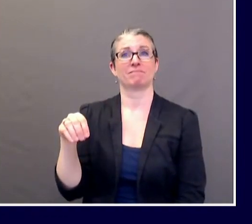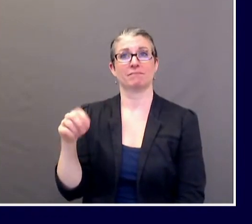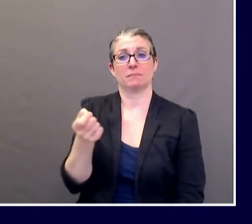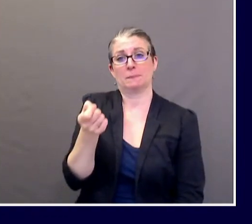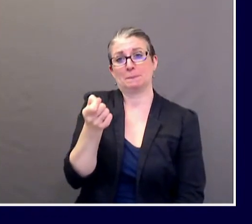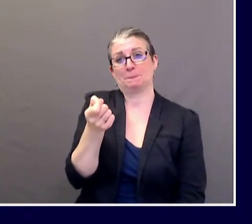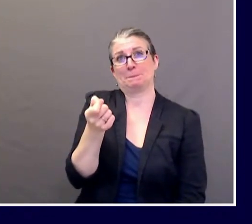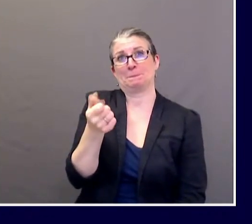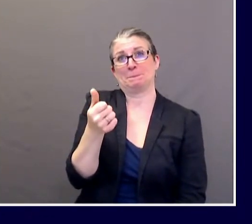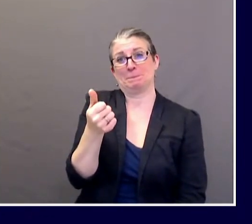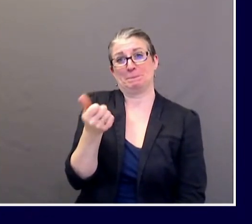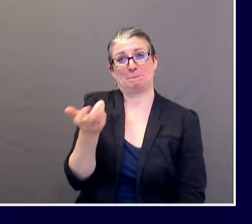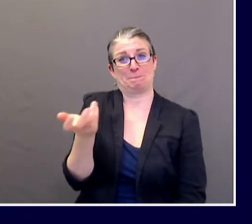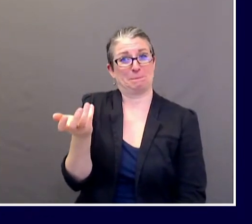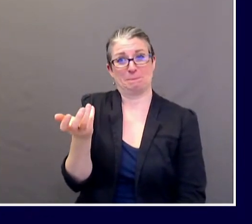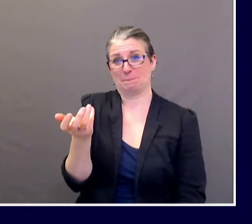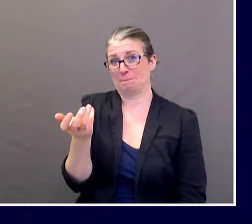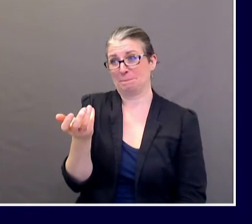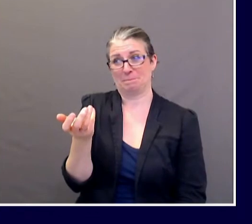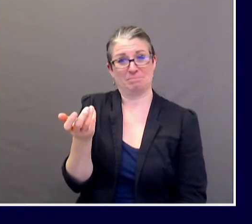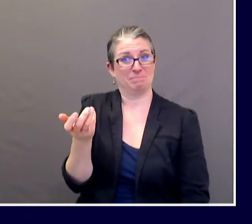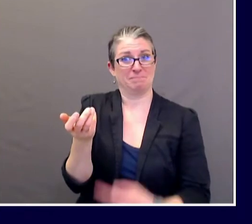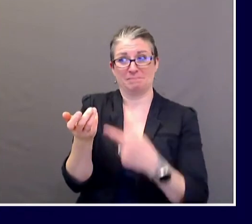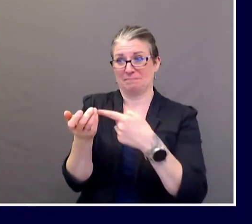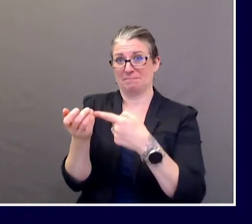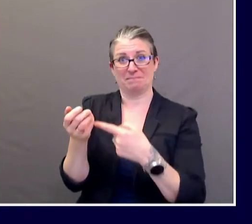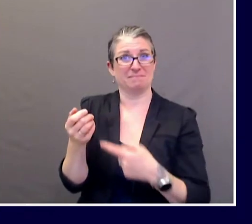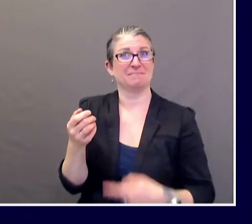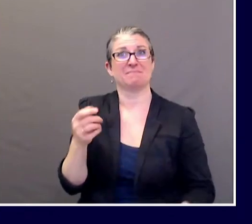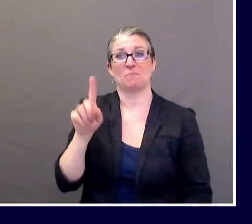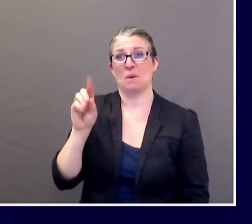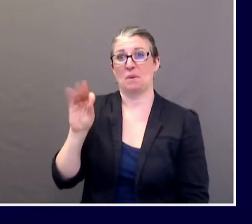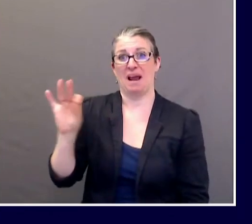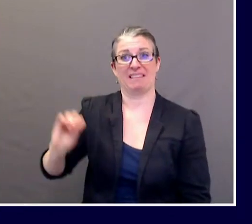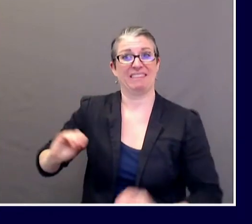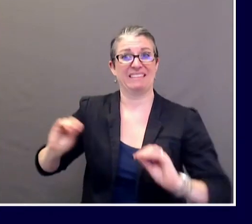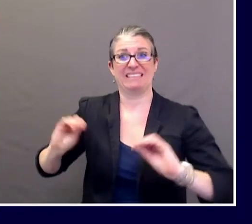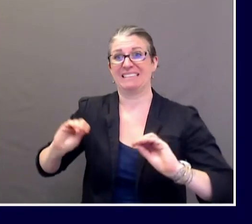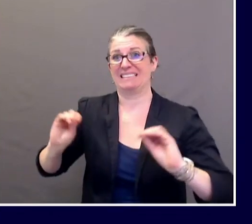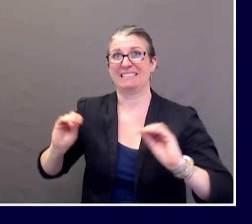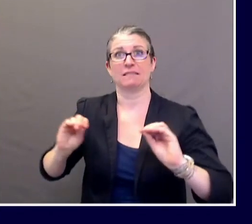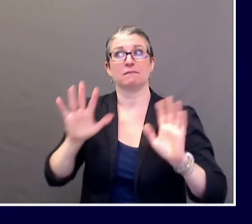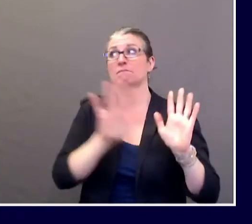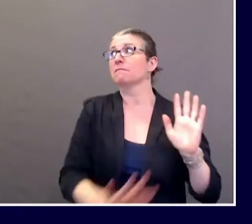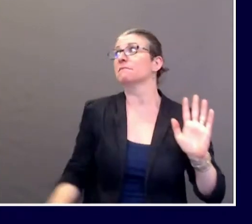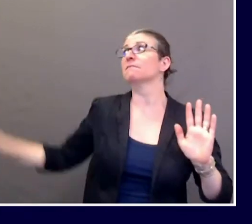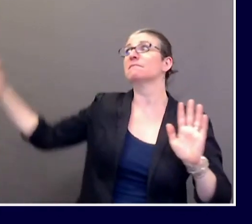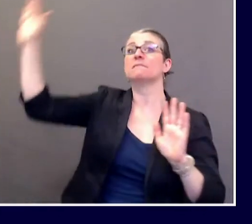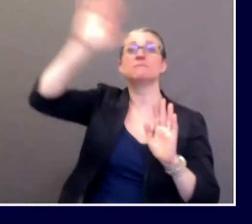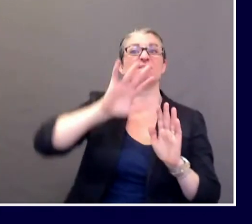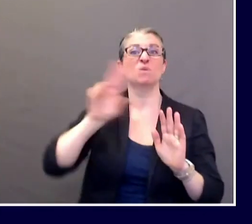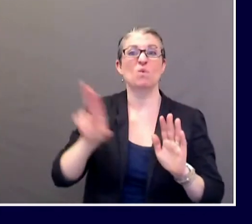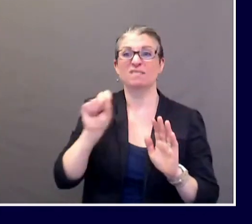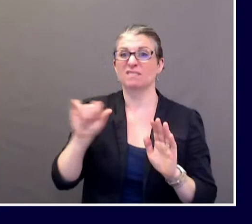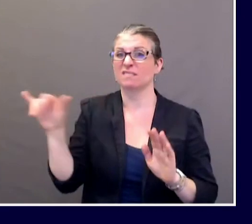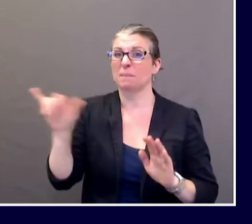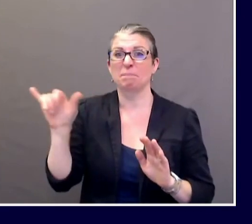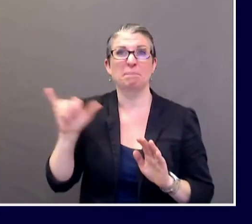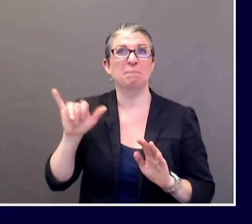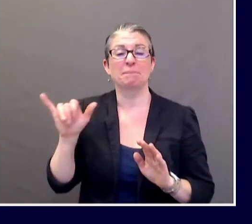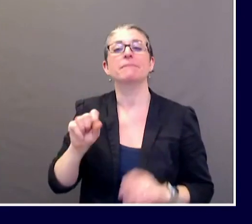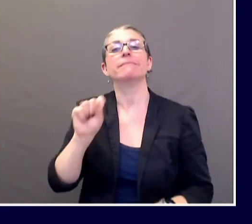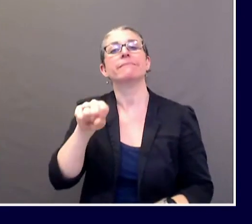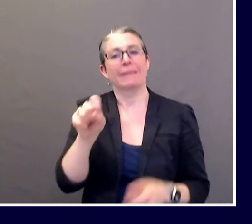back of our head by all means, but thankfully it remains the vanishingly small percentage of all the people who have been vaccinated.